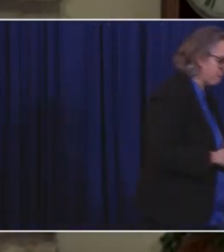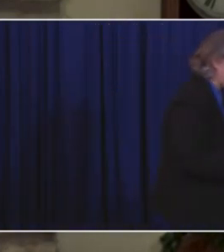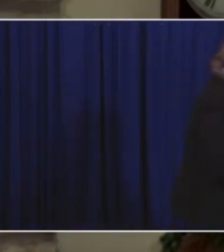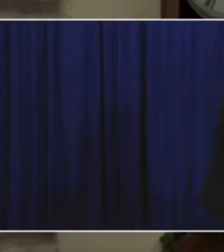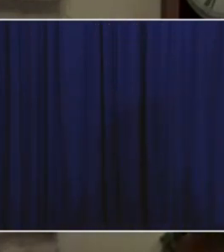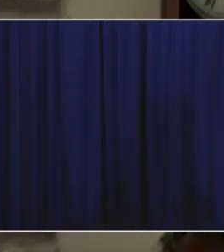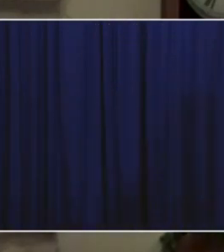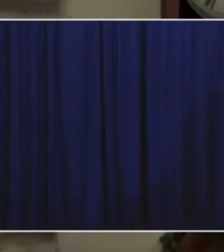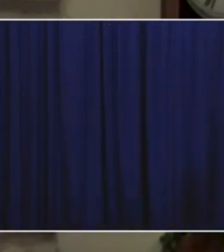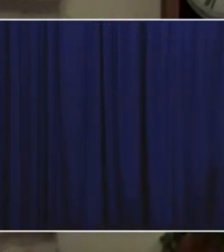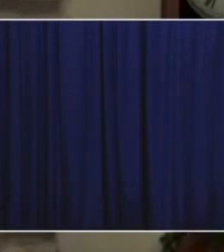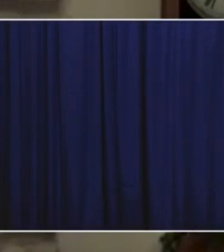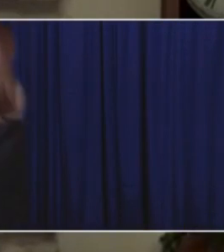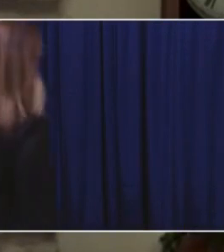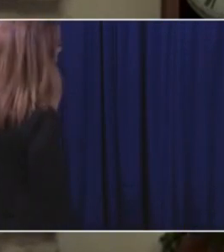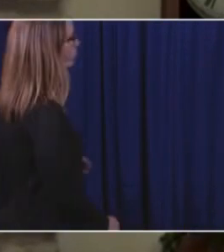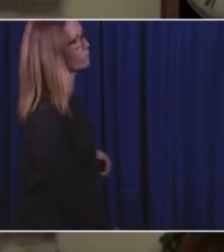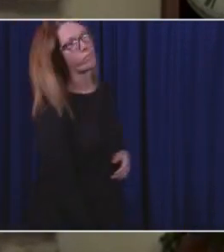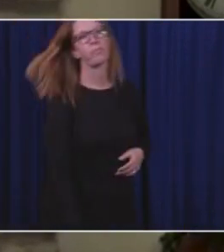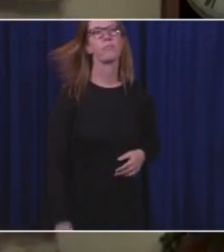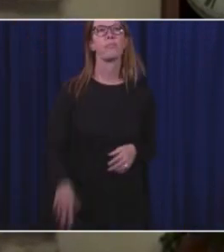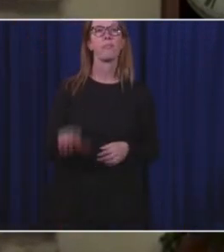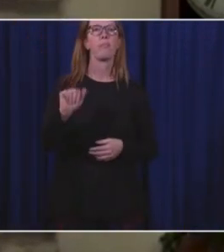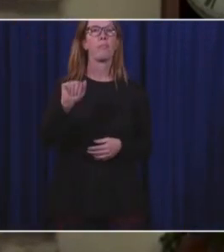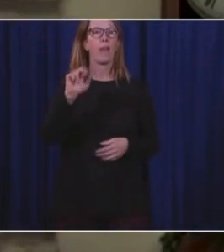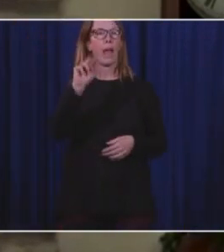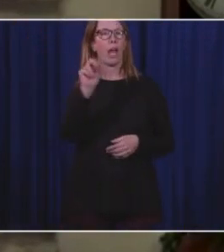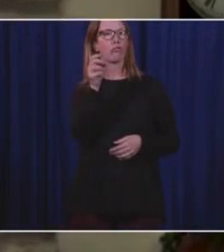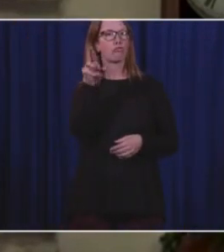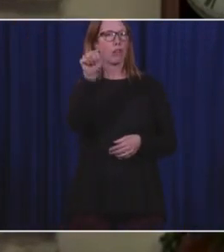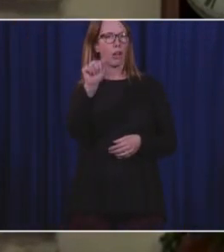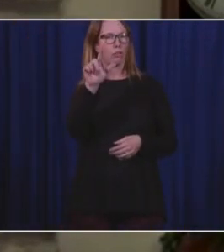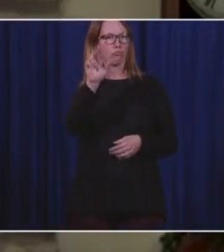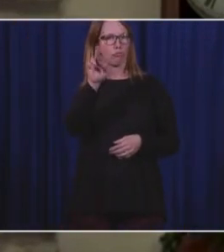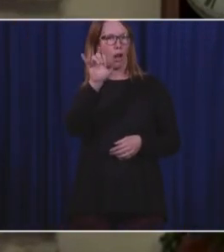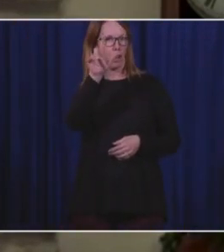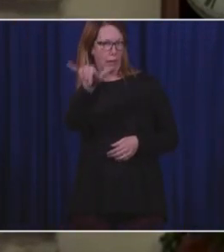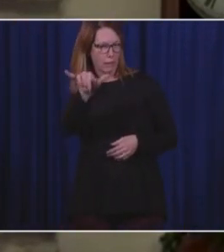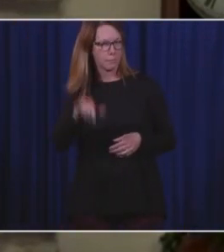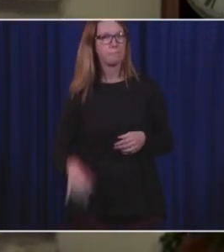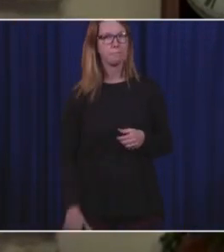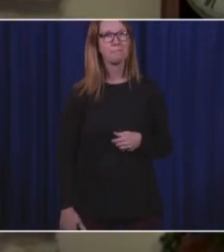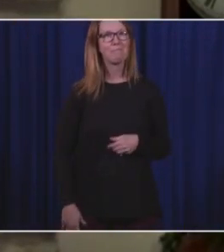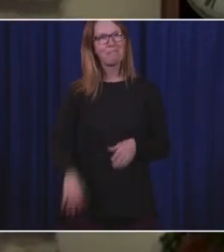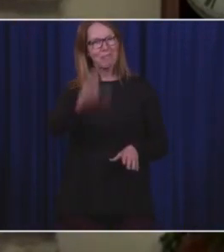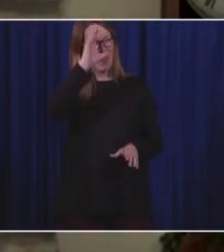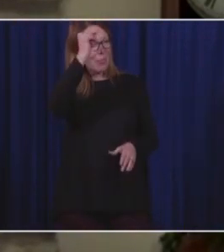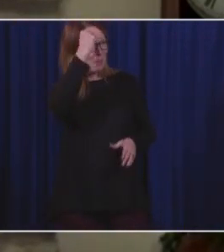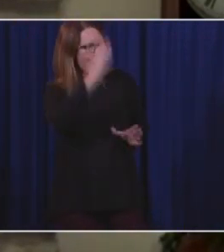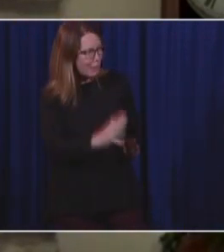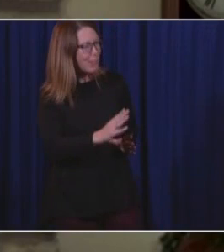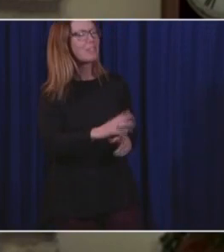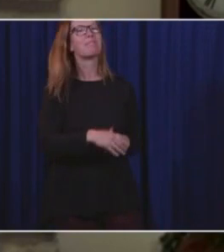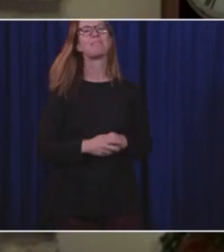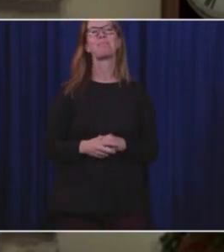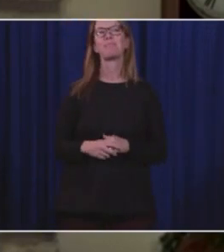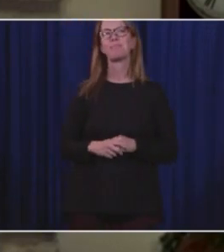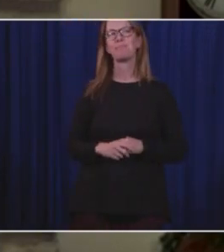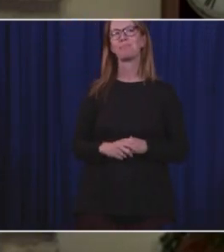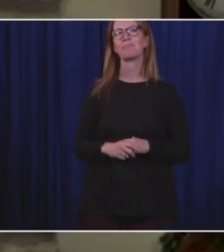Next question is from Adrian Robbins at WCMH in Columbus. Hi, Governor. Thank you for taking questions